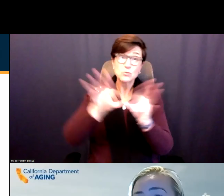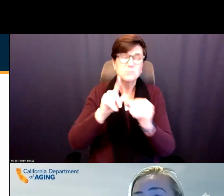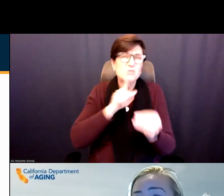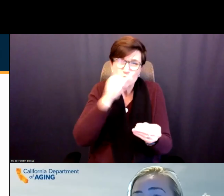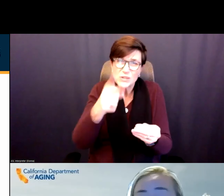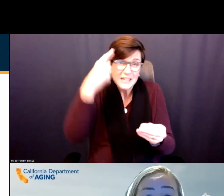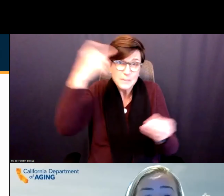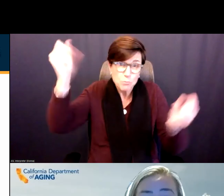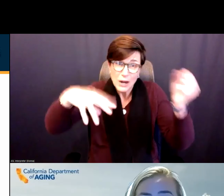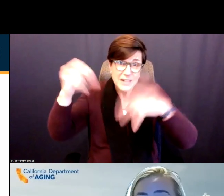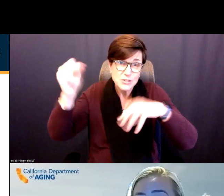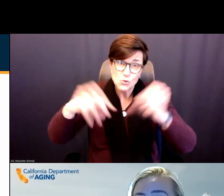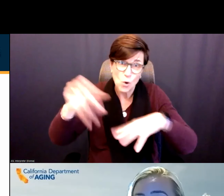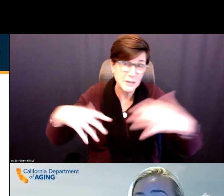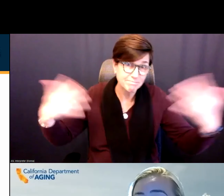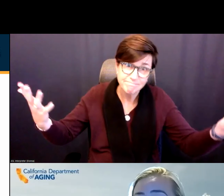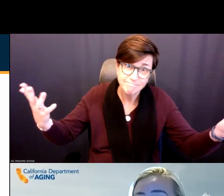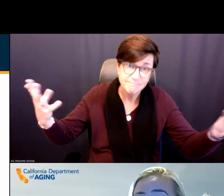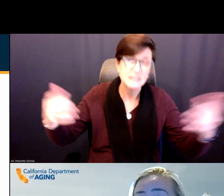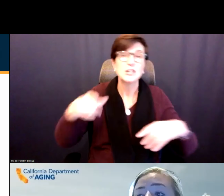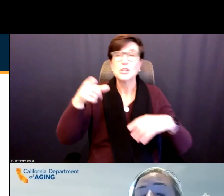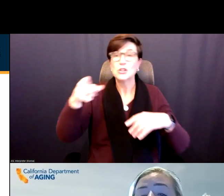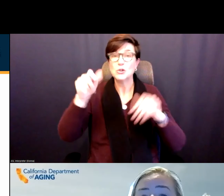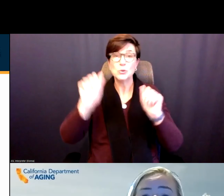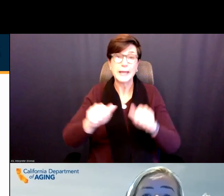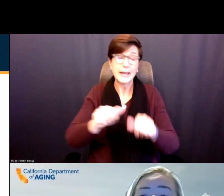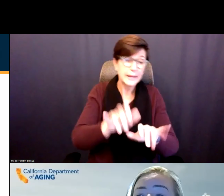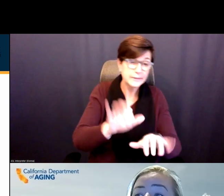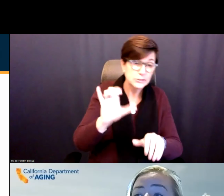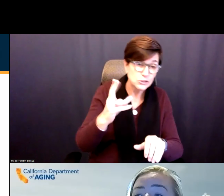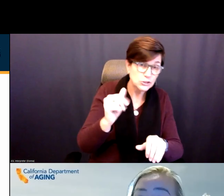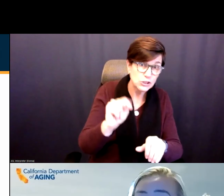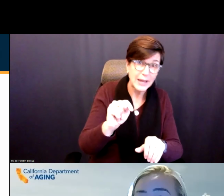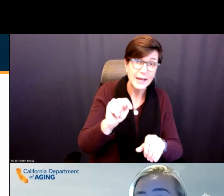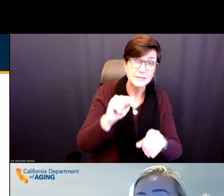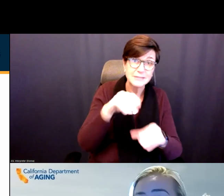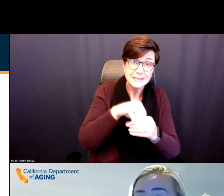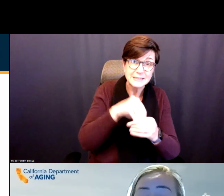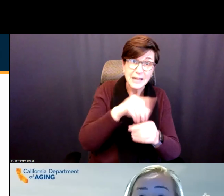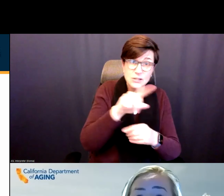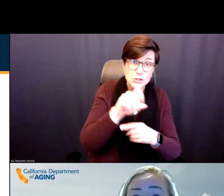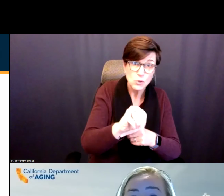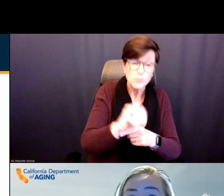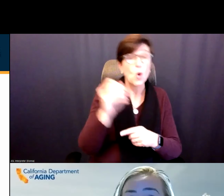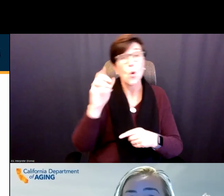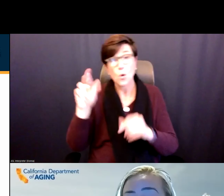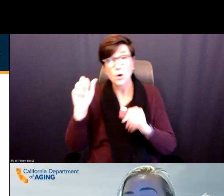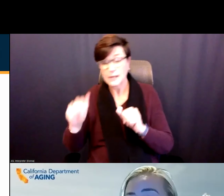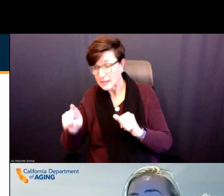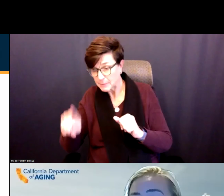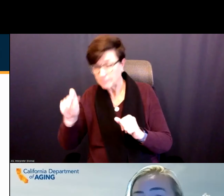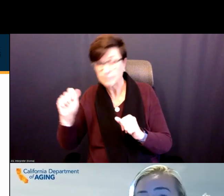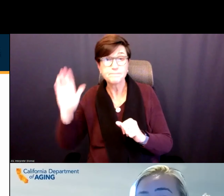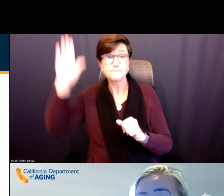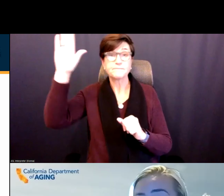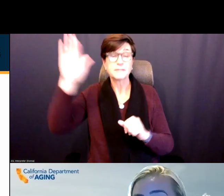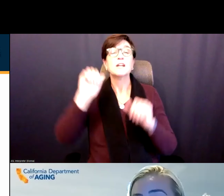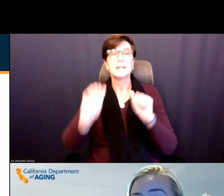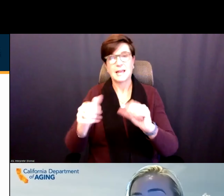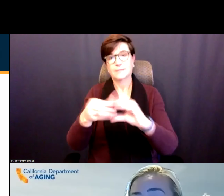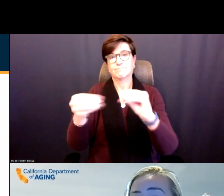like to provide feedback, you can use the Zoom chat function, or you can also raise your hand and we'll unmute your line and you can let us know